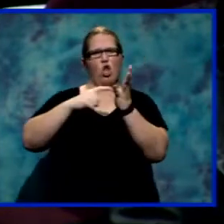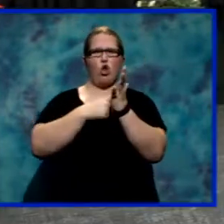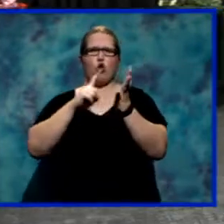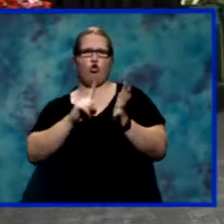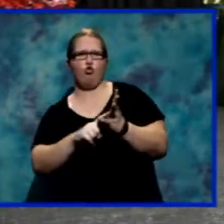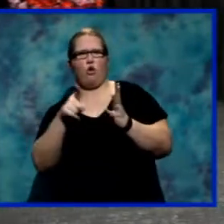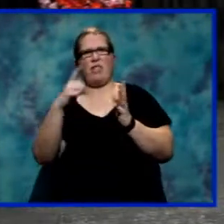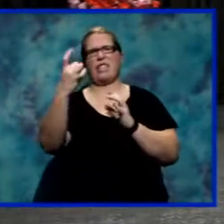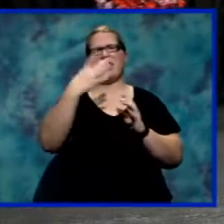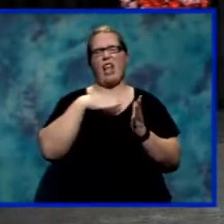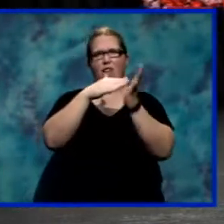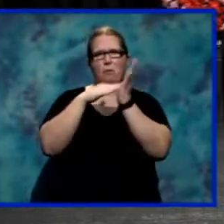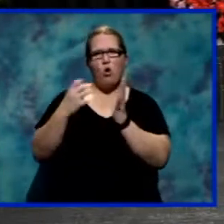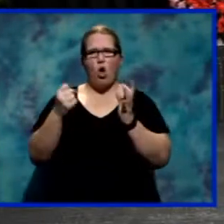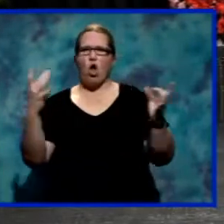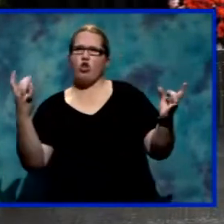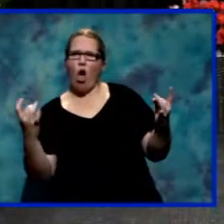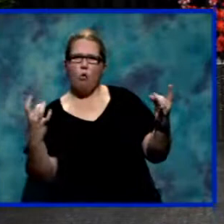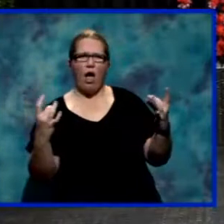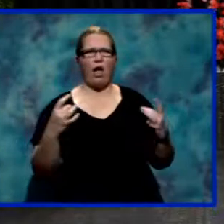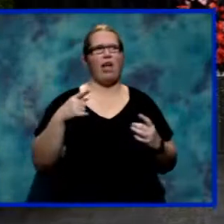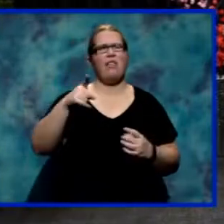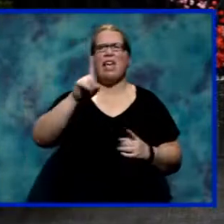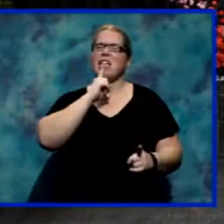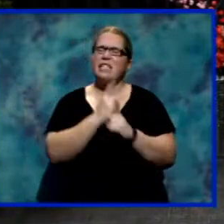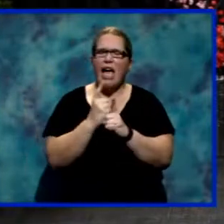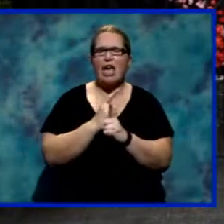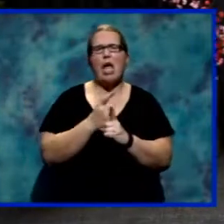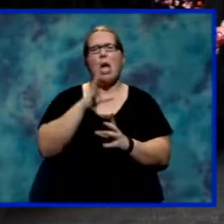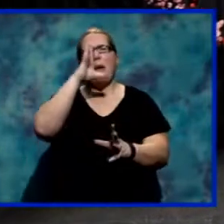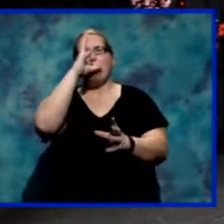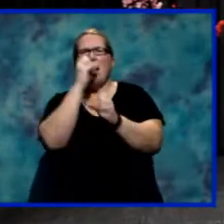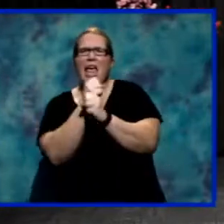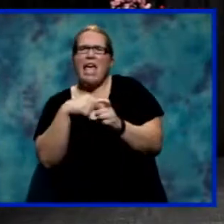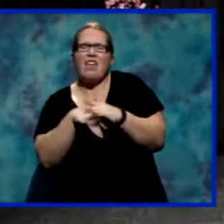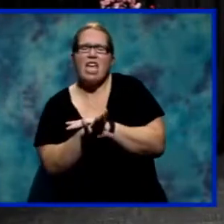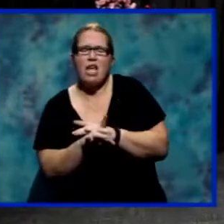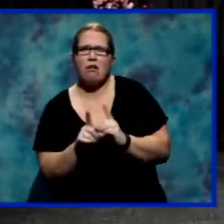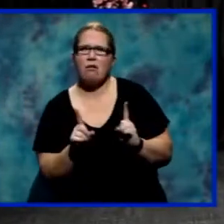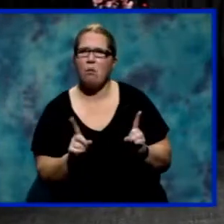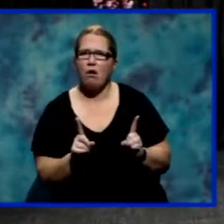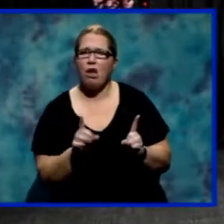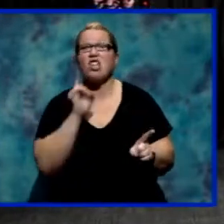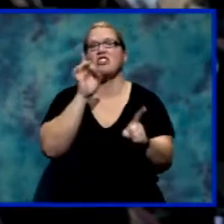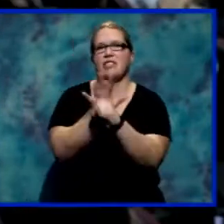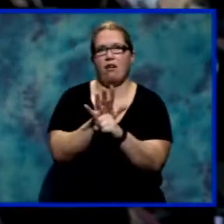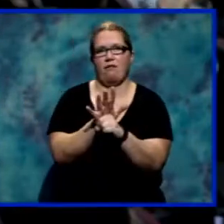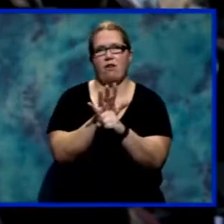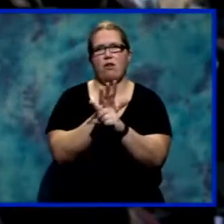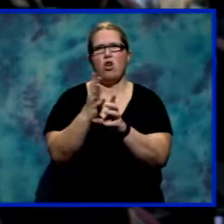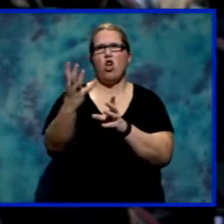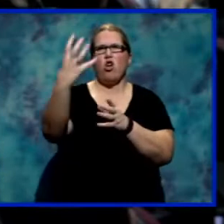self-help. They do yoga. Sometimes you got a pastor, and they're all saying to you, believe in yourself. Reach